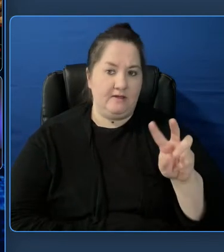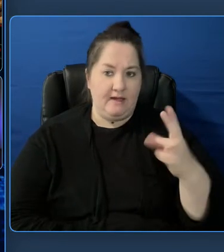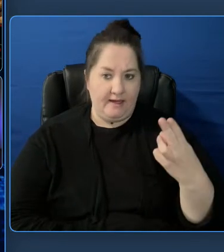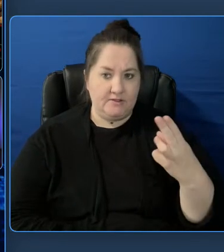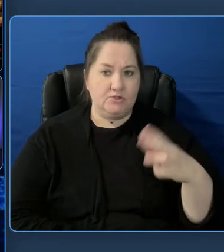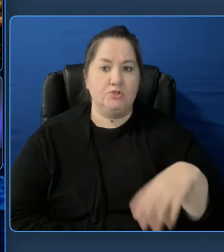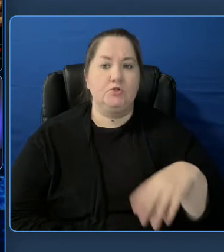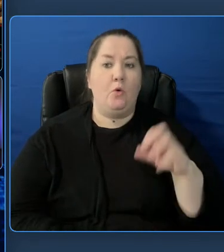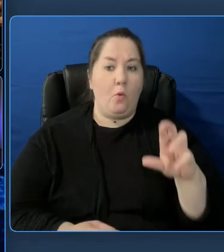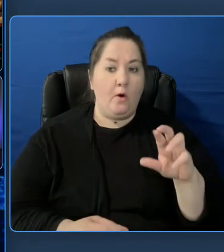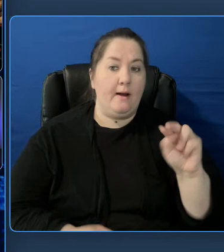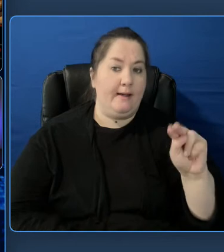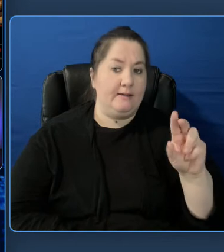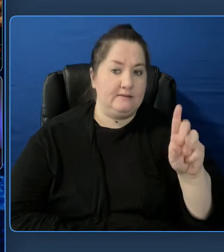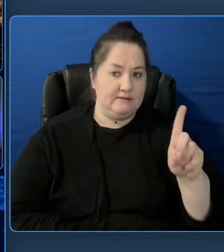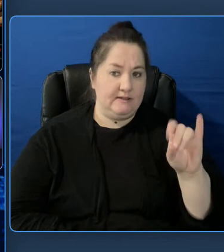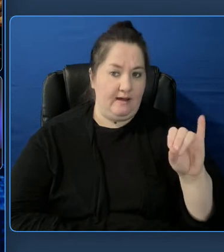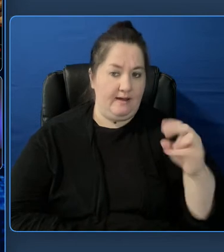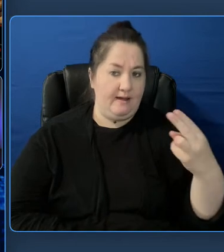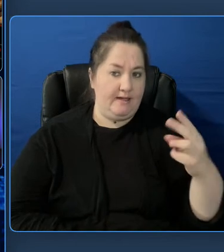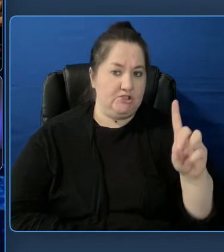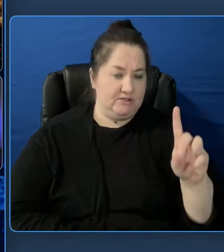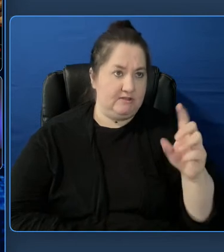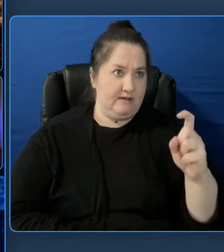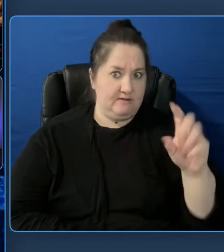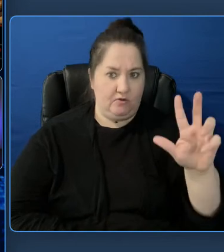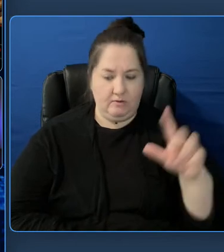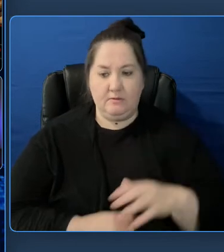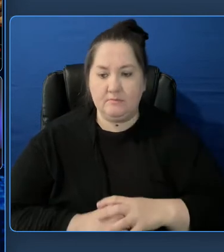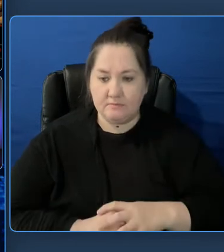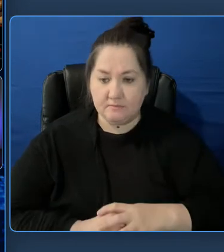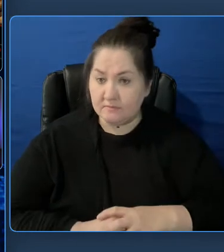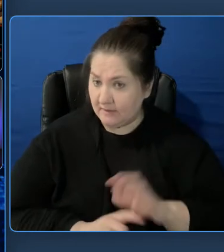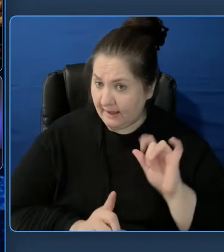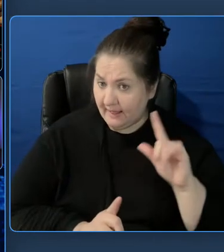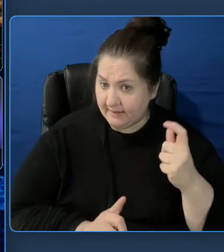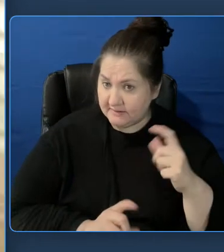NDI HDX3? Alex?